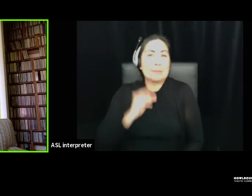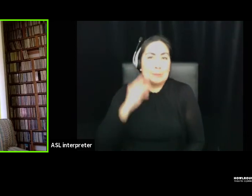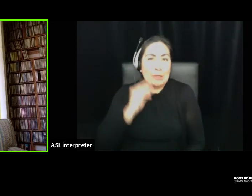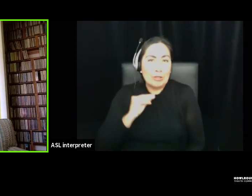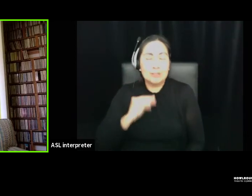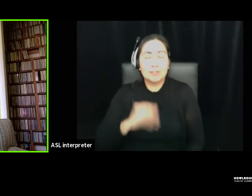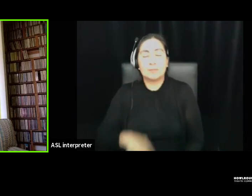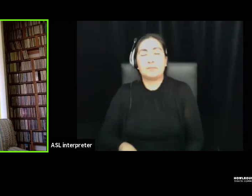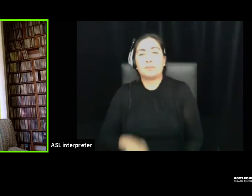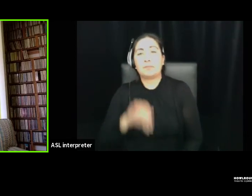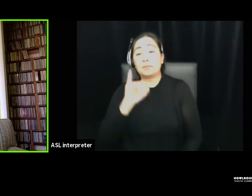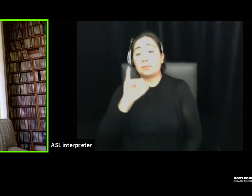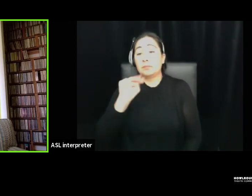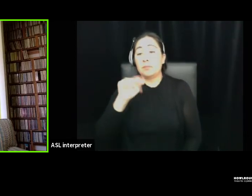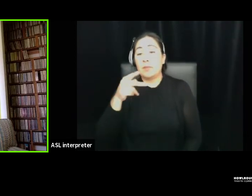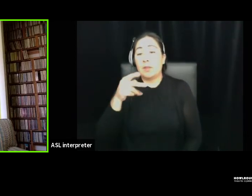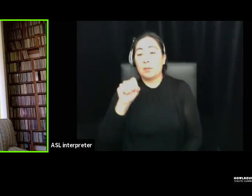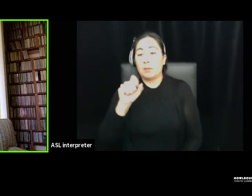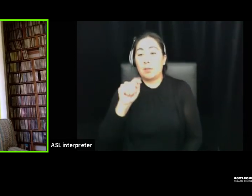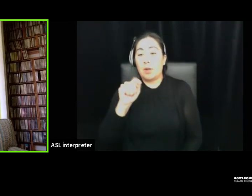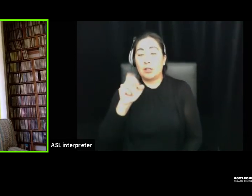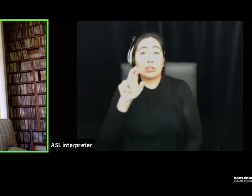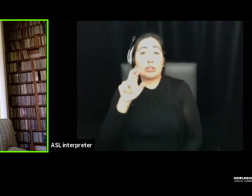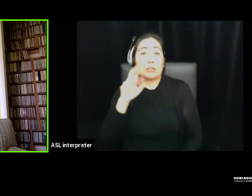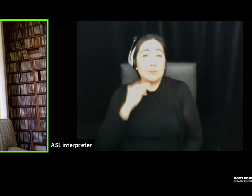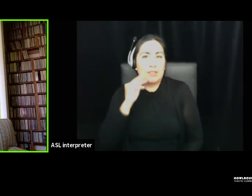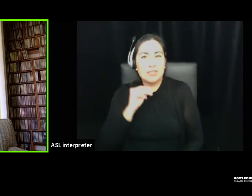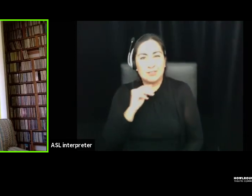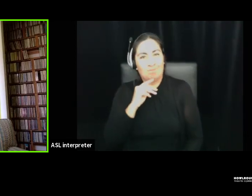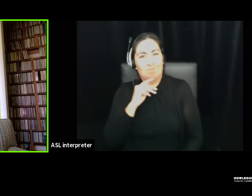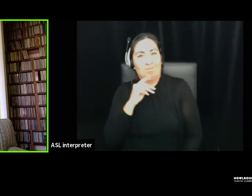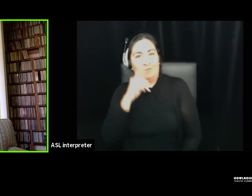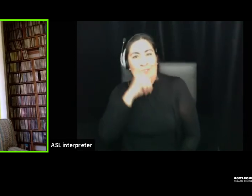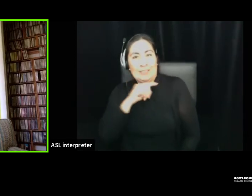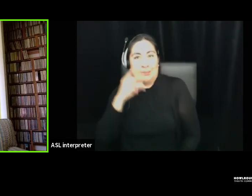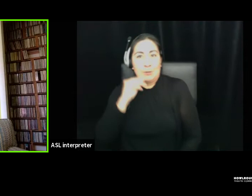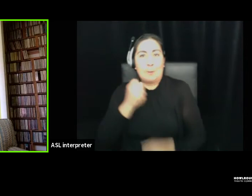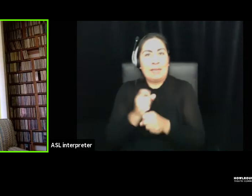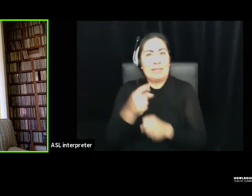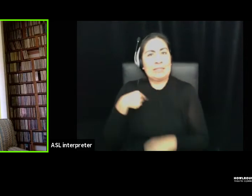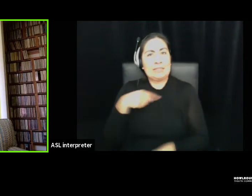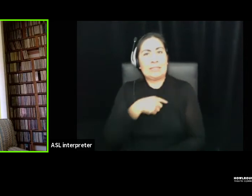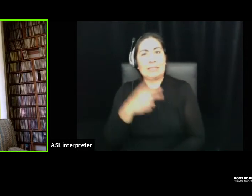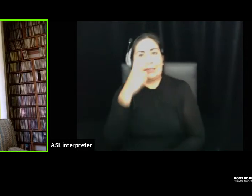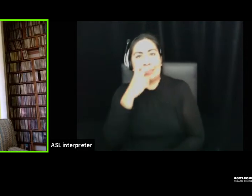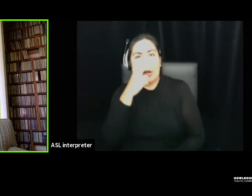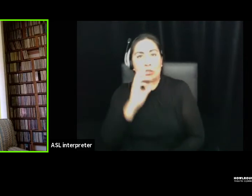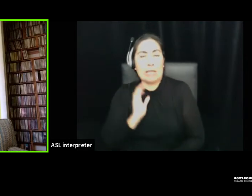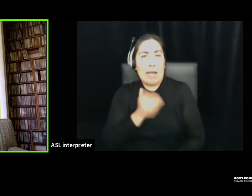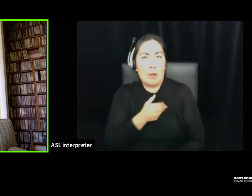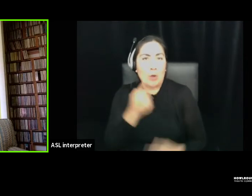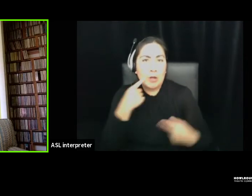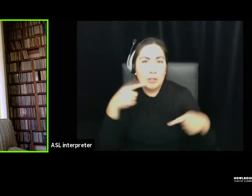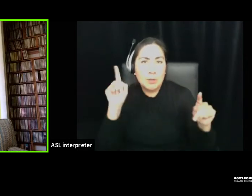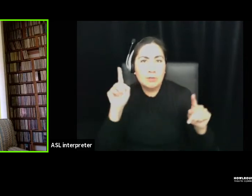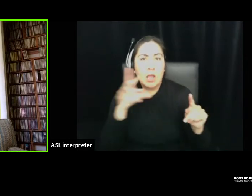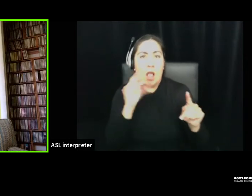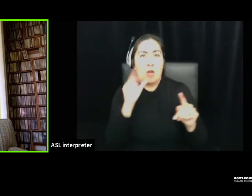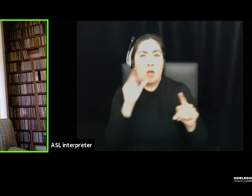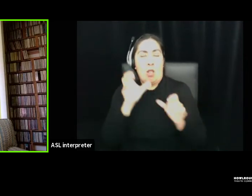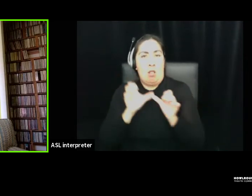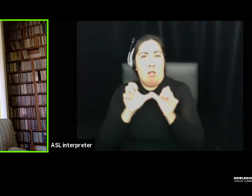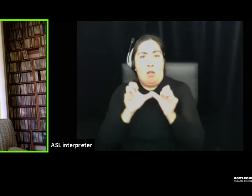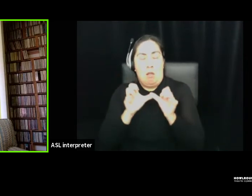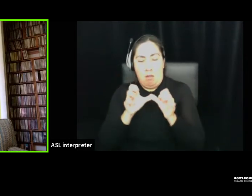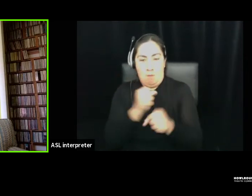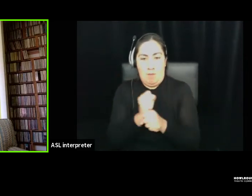Imposter experience makes us doubt our accomplishments and creates a persistent internalized fear of